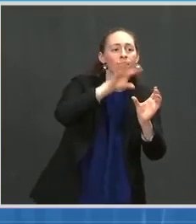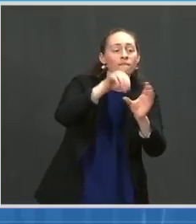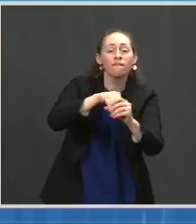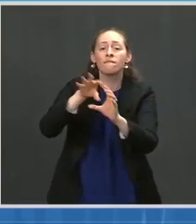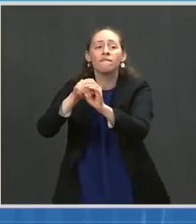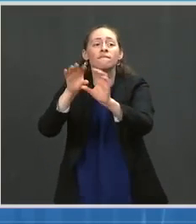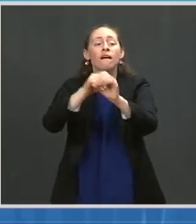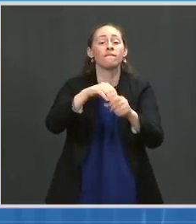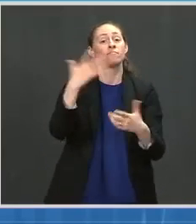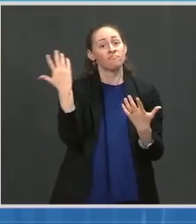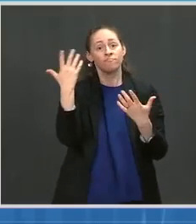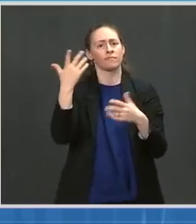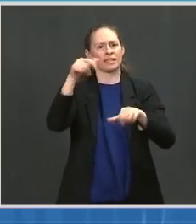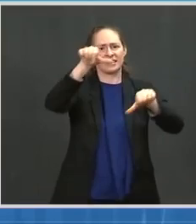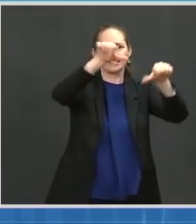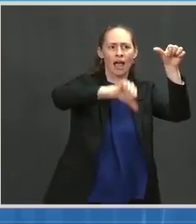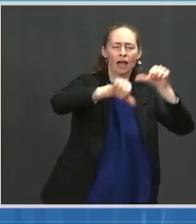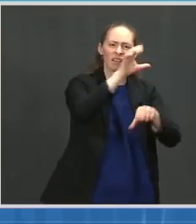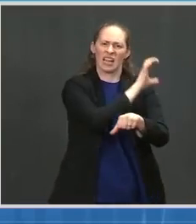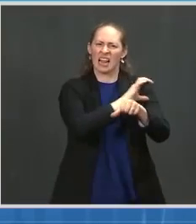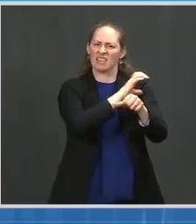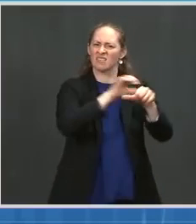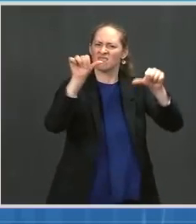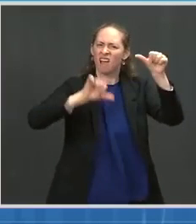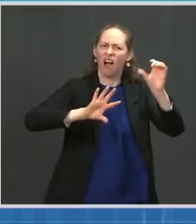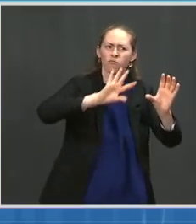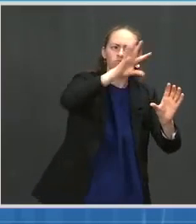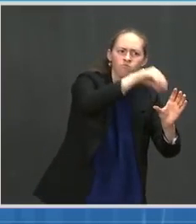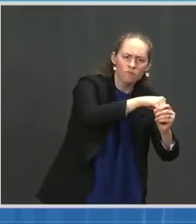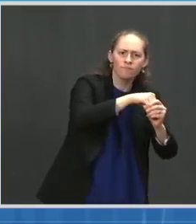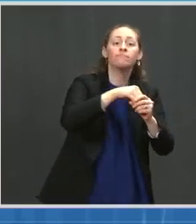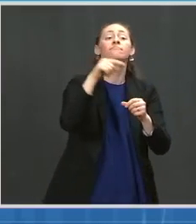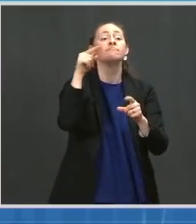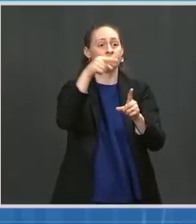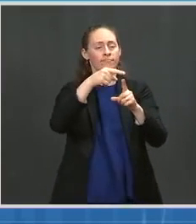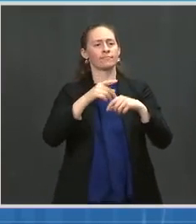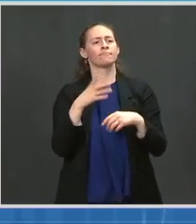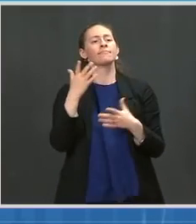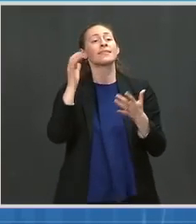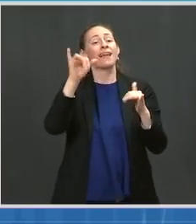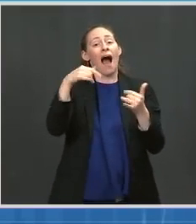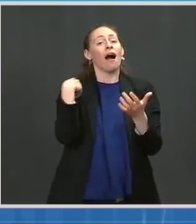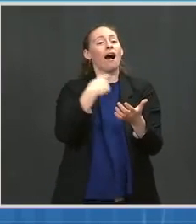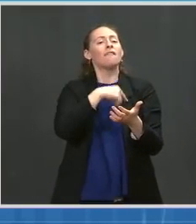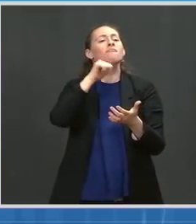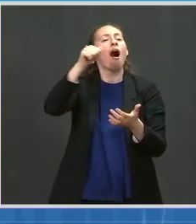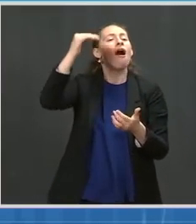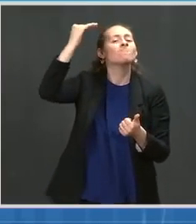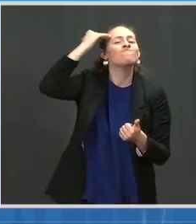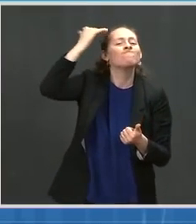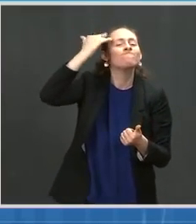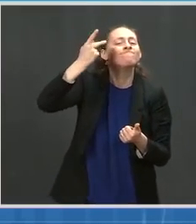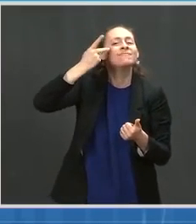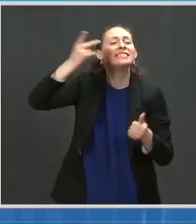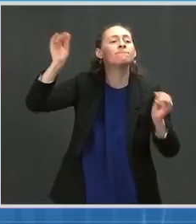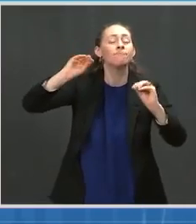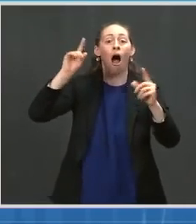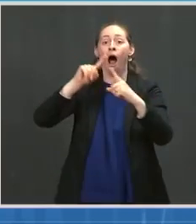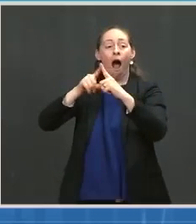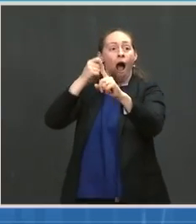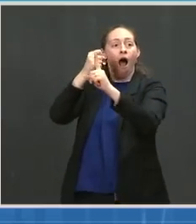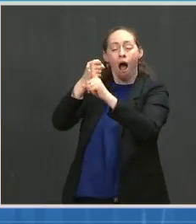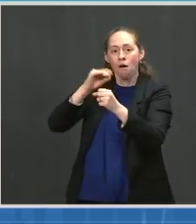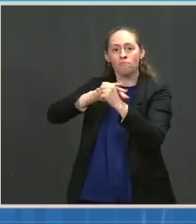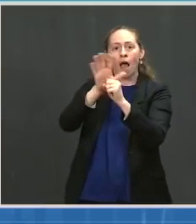science that has been underway out of the spotlight for decades before the unfolding of the COVID-19